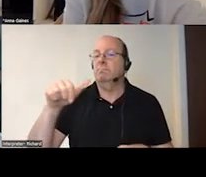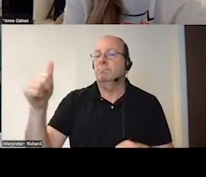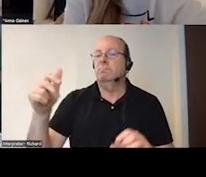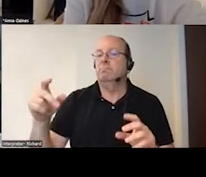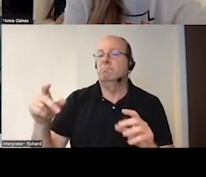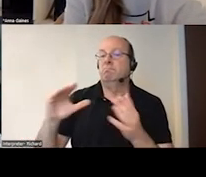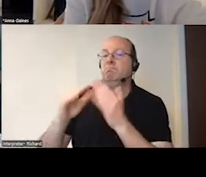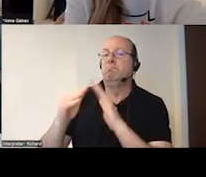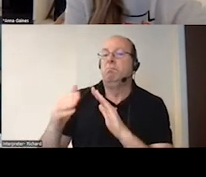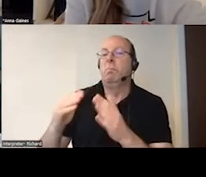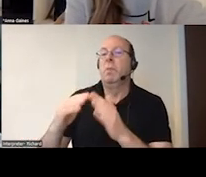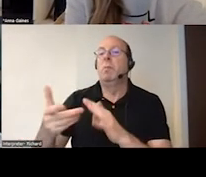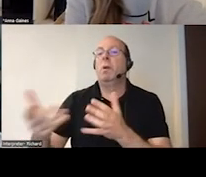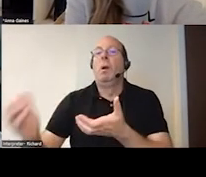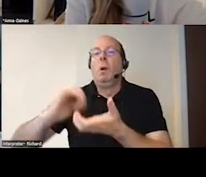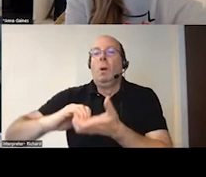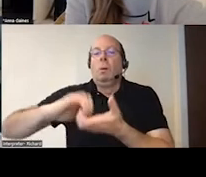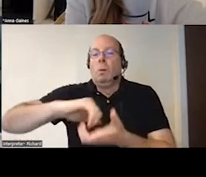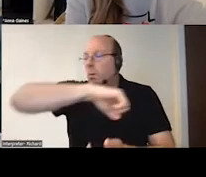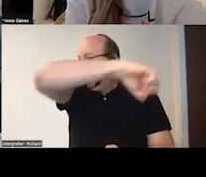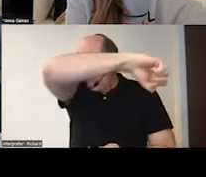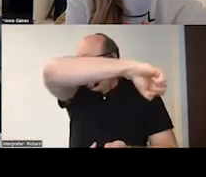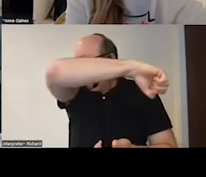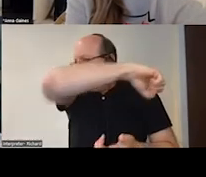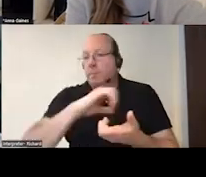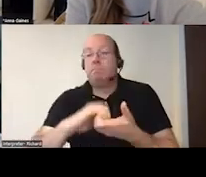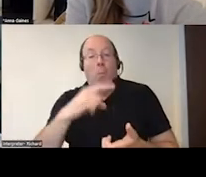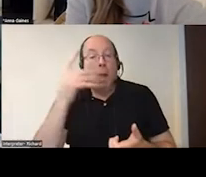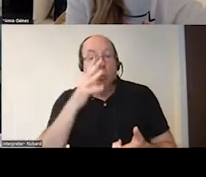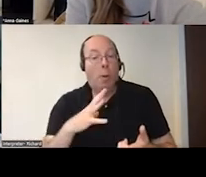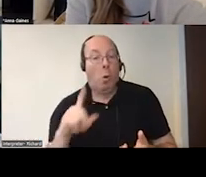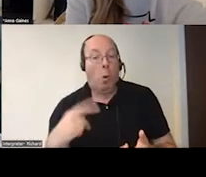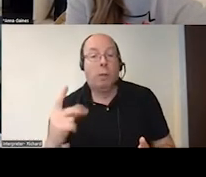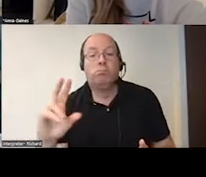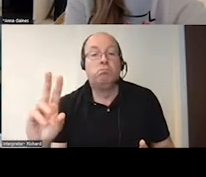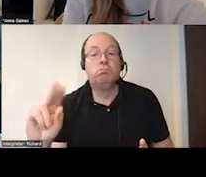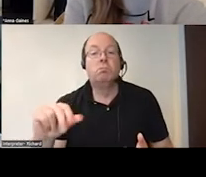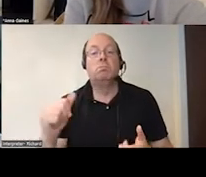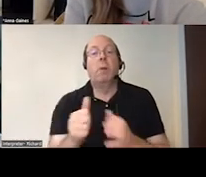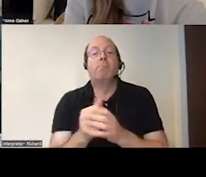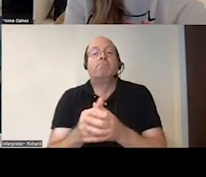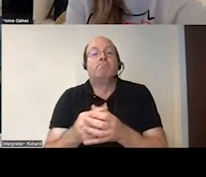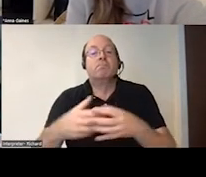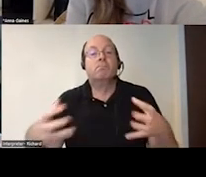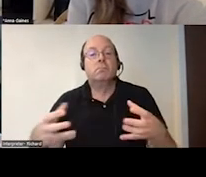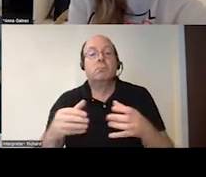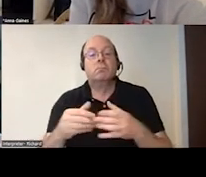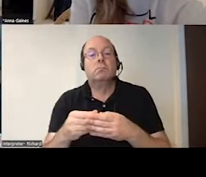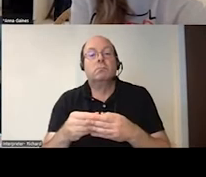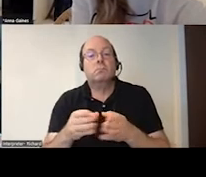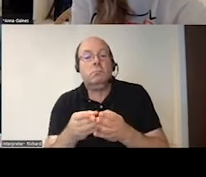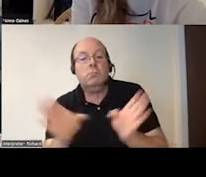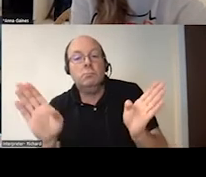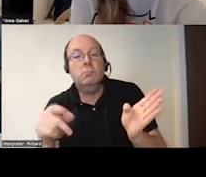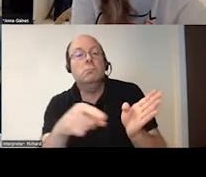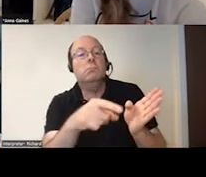other communities I can build with, maybe not just build mm-hmm. with Black women, but, you know, open my network a little bit wider to everyone, anyone